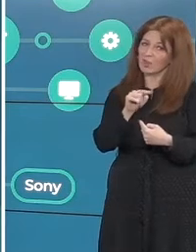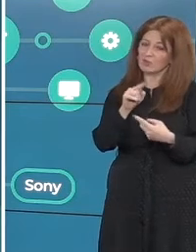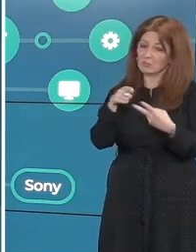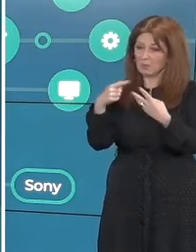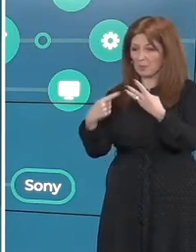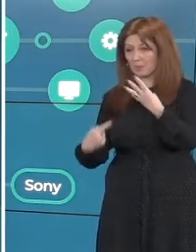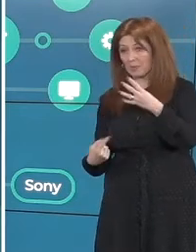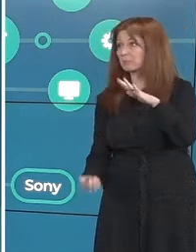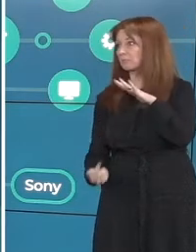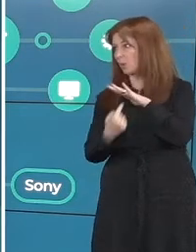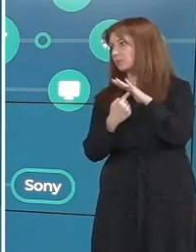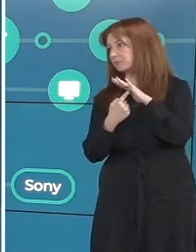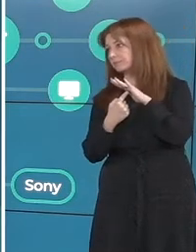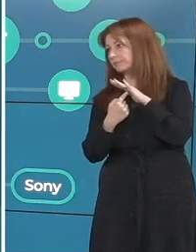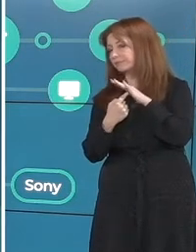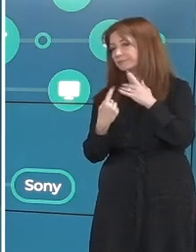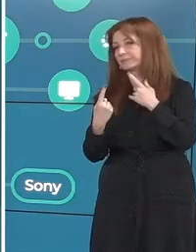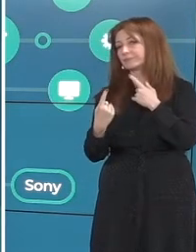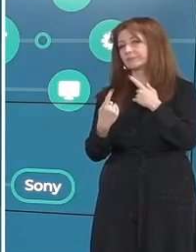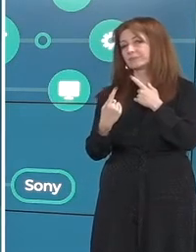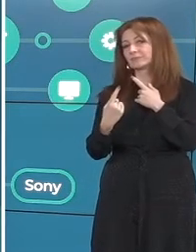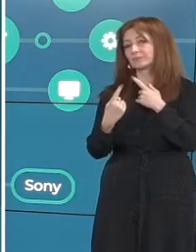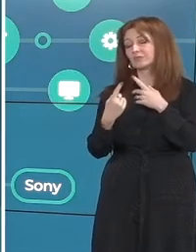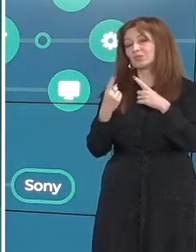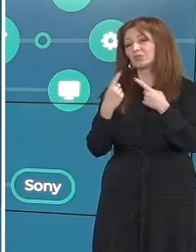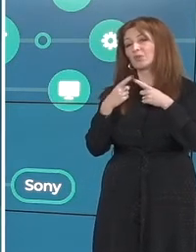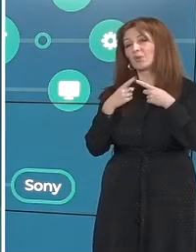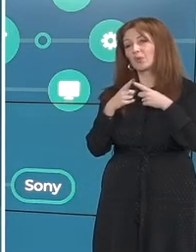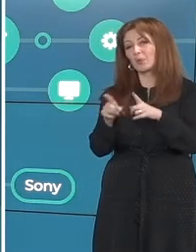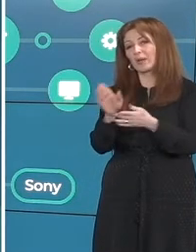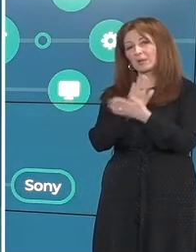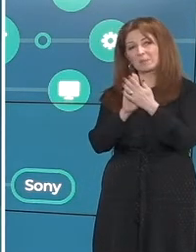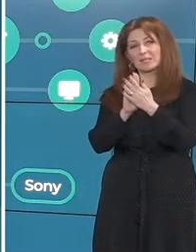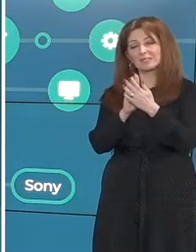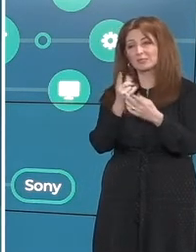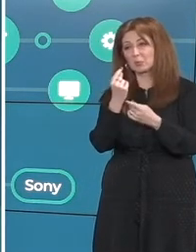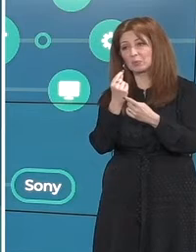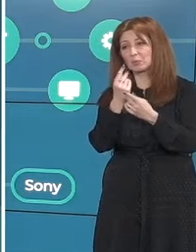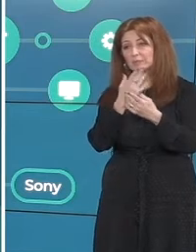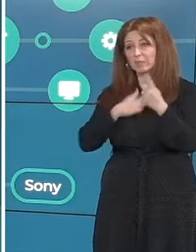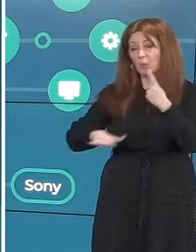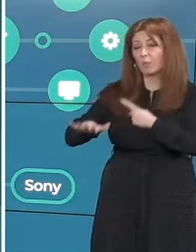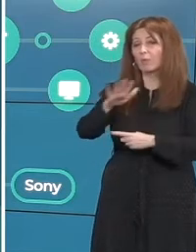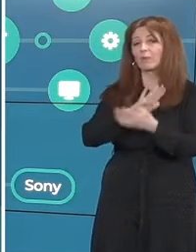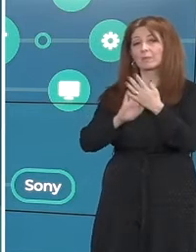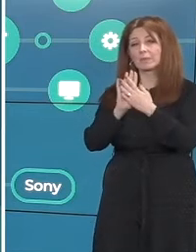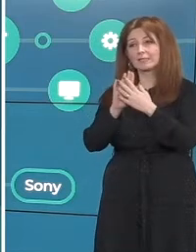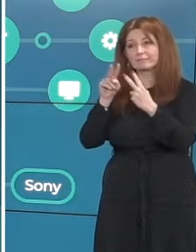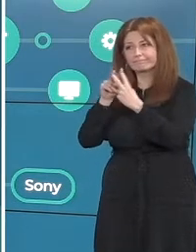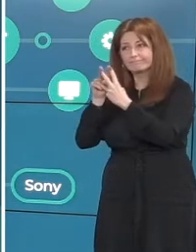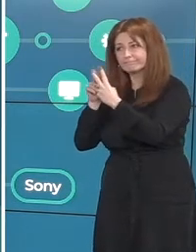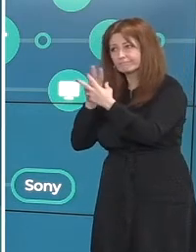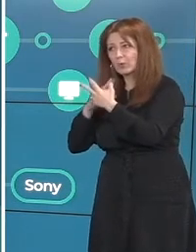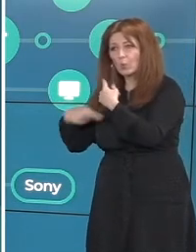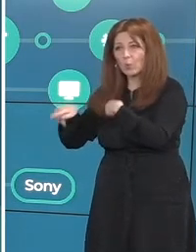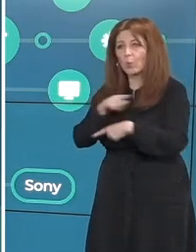matter too. And the way that you get the mind share to get people to do something is to connect to them personally and get